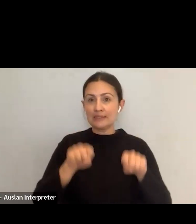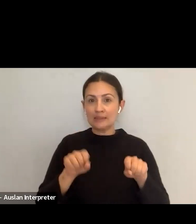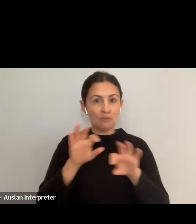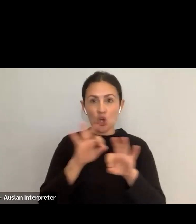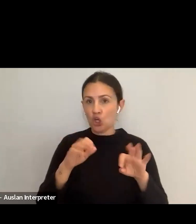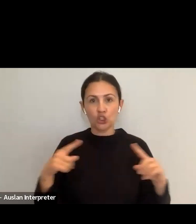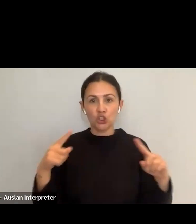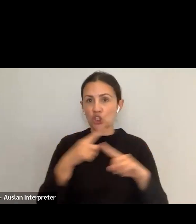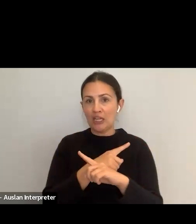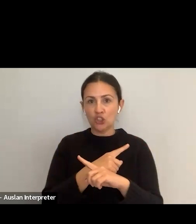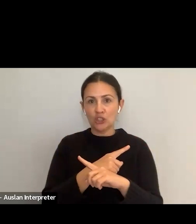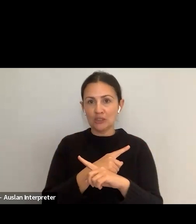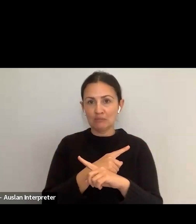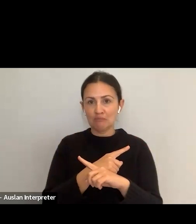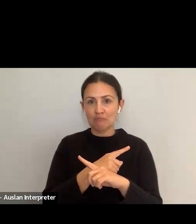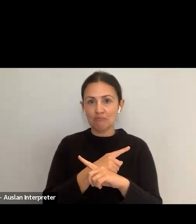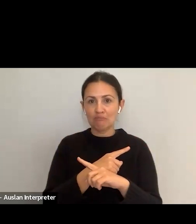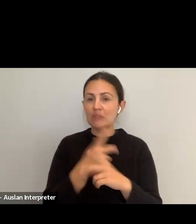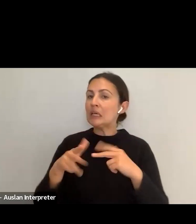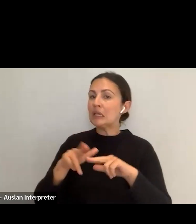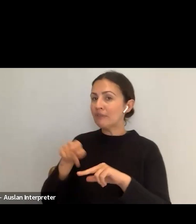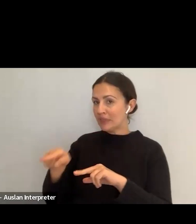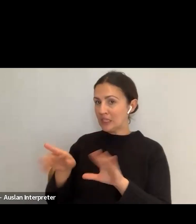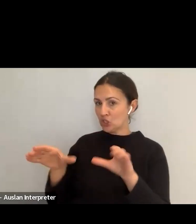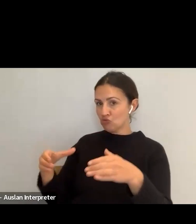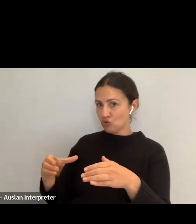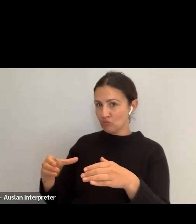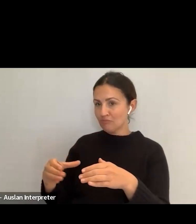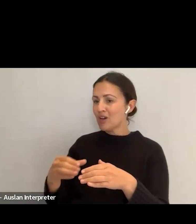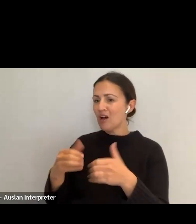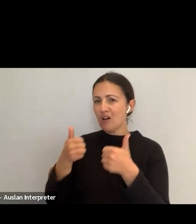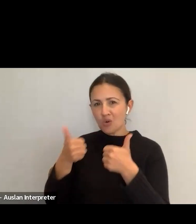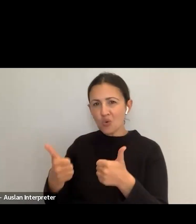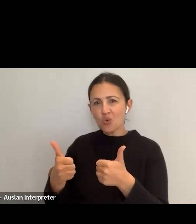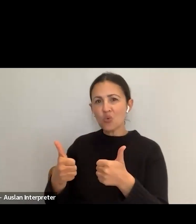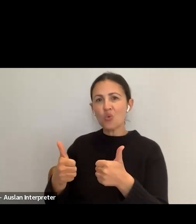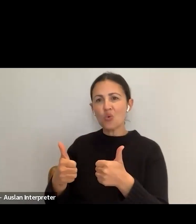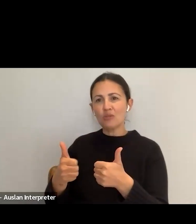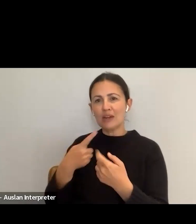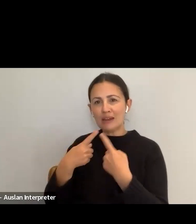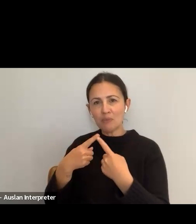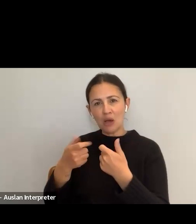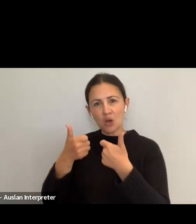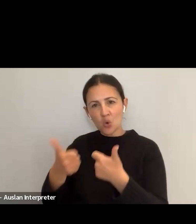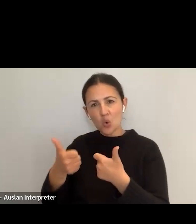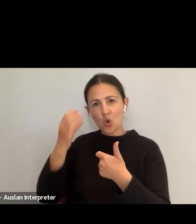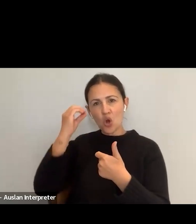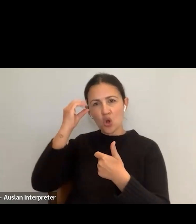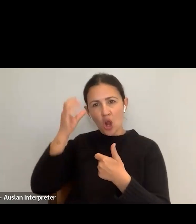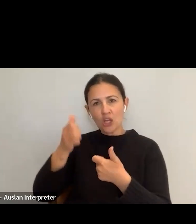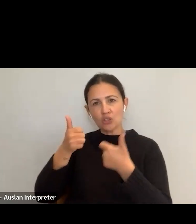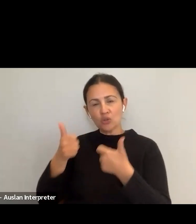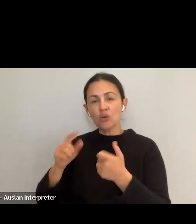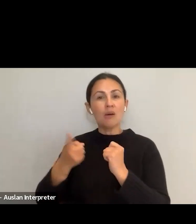that is diverse from communities, that is designed by community for community, are excluded from the opportunities that the mainstream